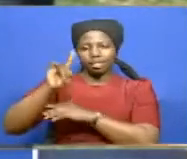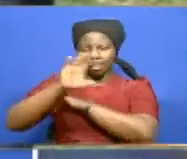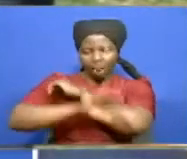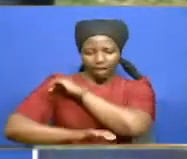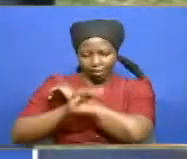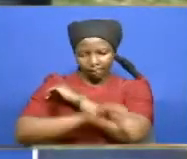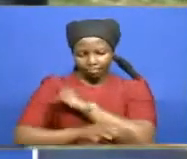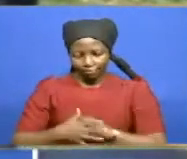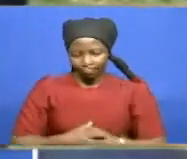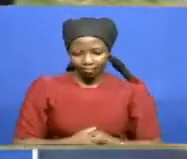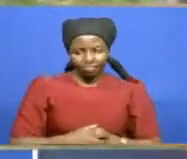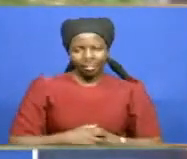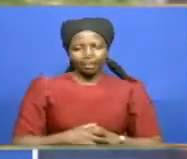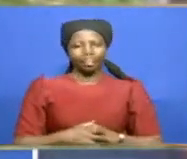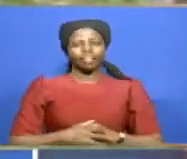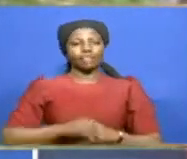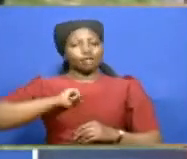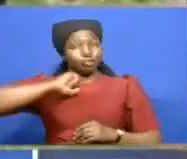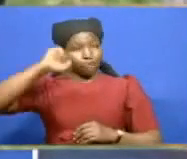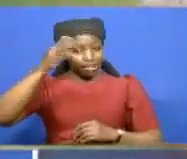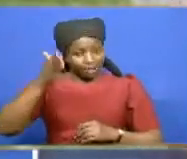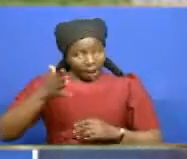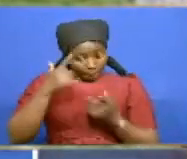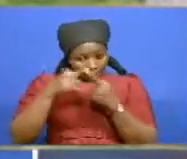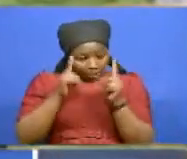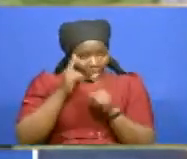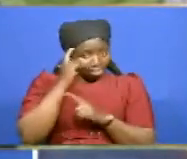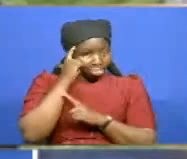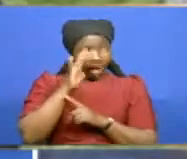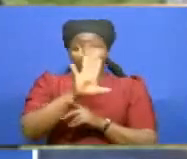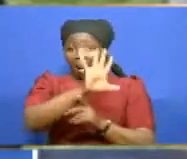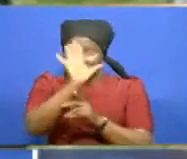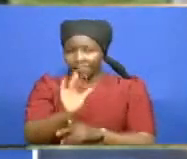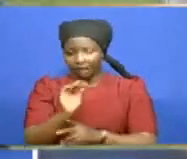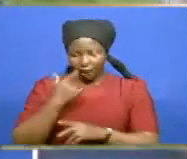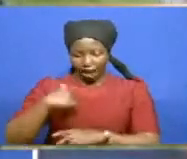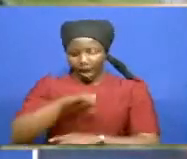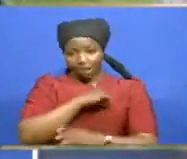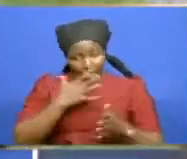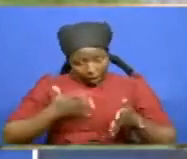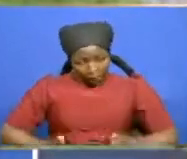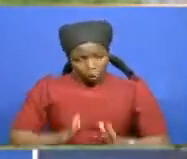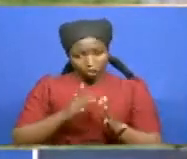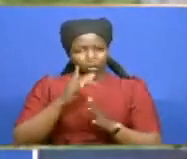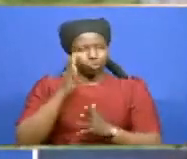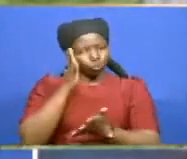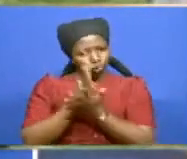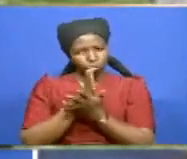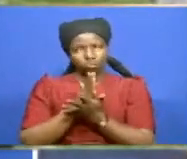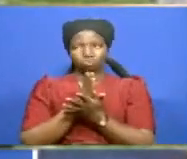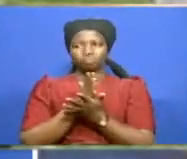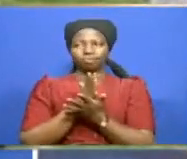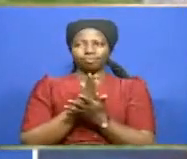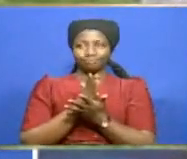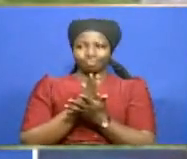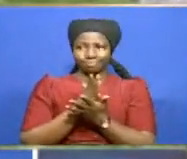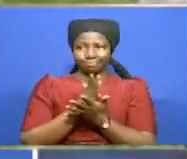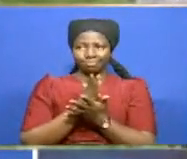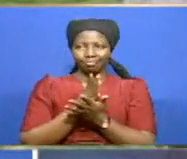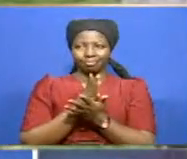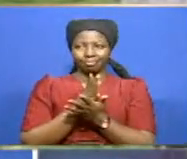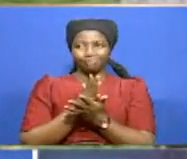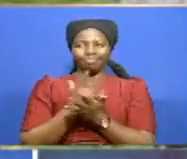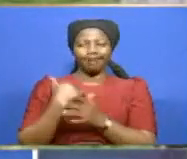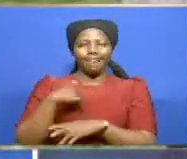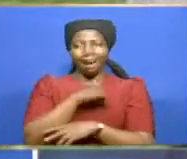think Africa, we are born and we know that we deserve to respect our forefathers,